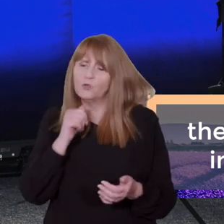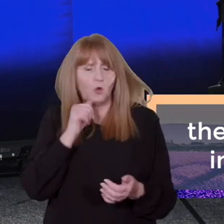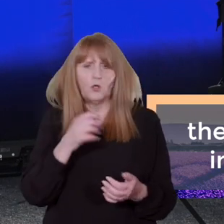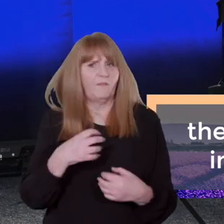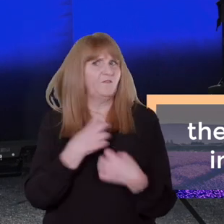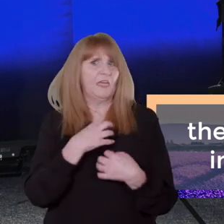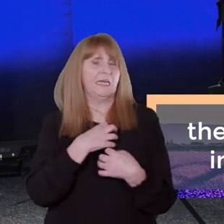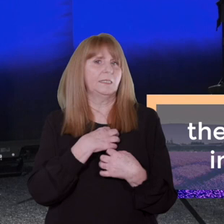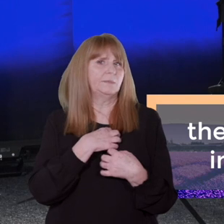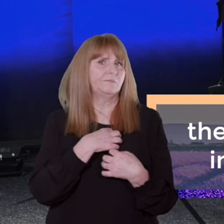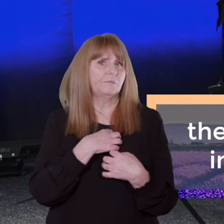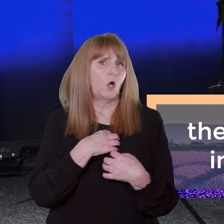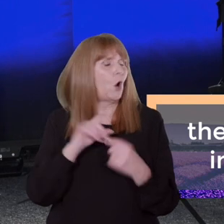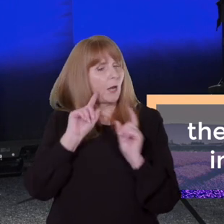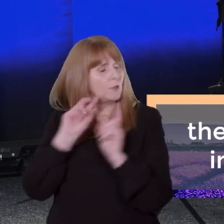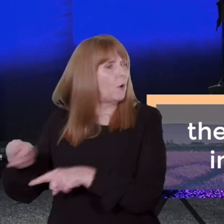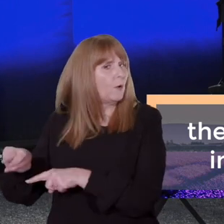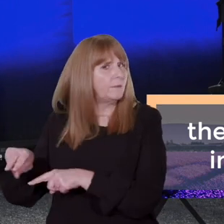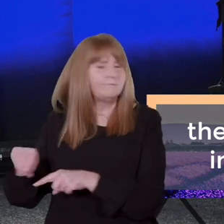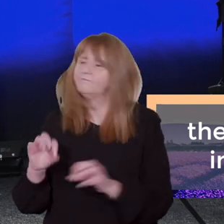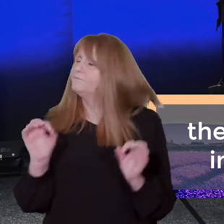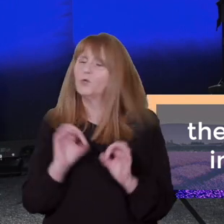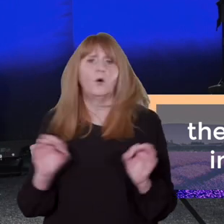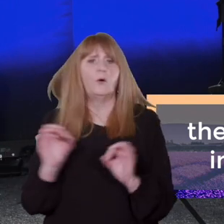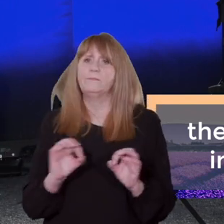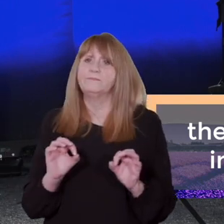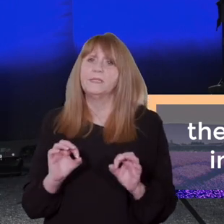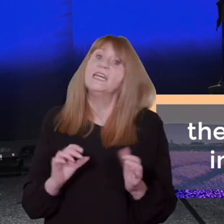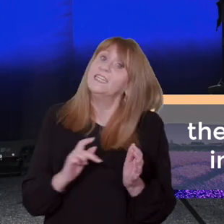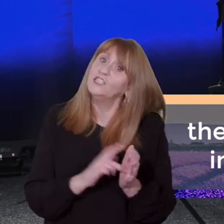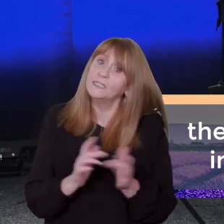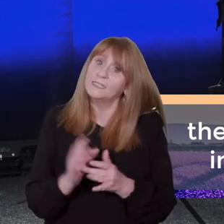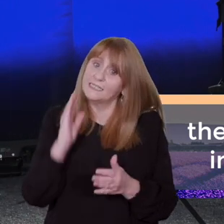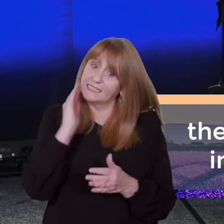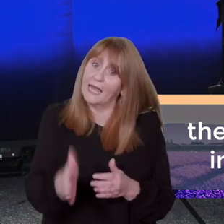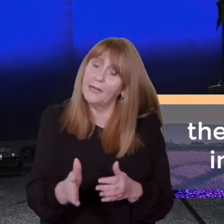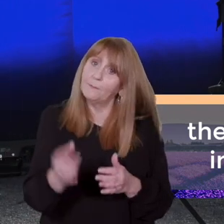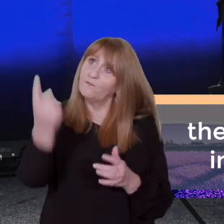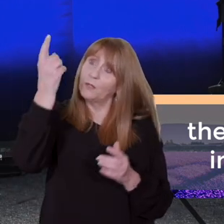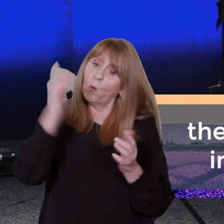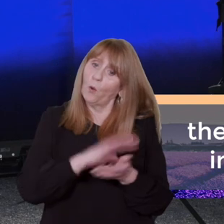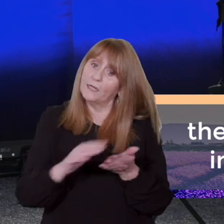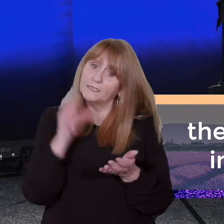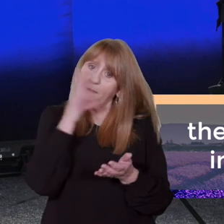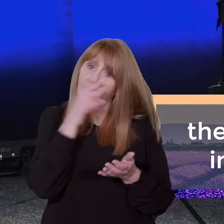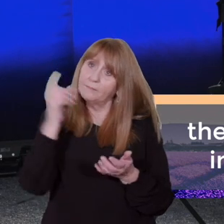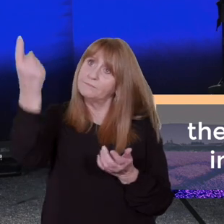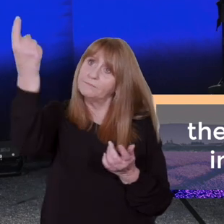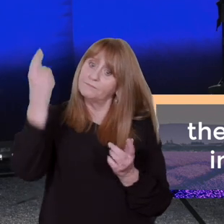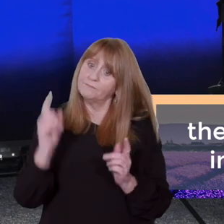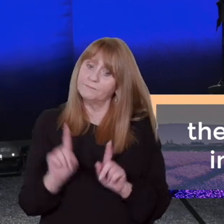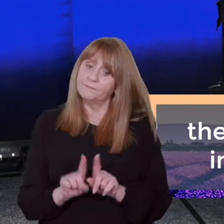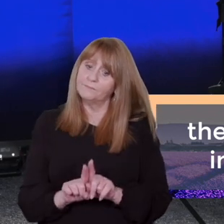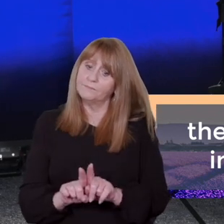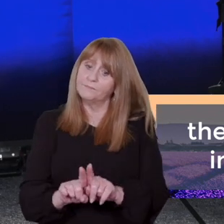is he someone to ignore. Jesus sent him on purpose to be alongside us. This verse goes on to say, this is the